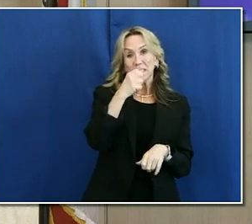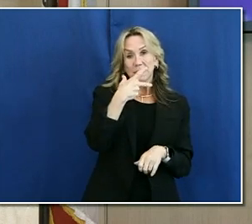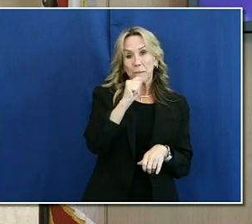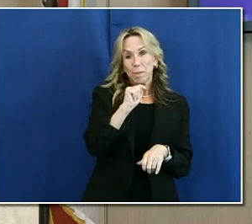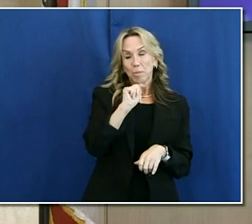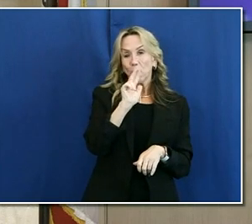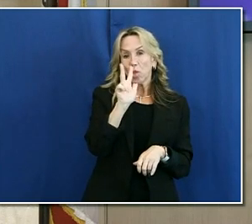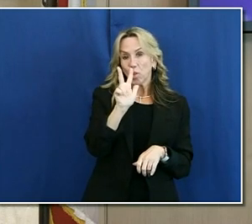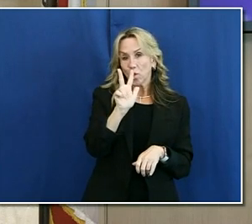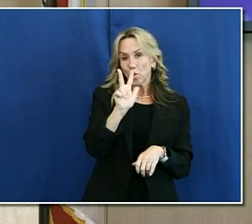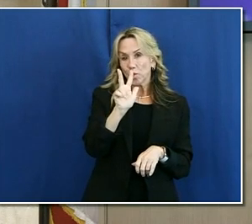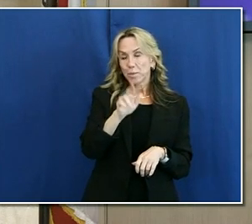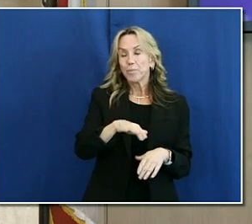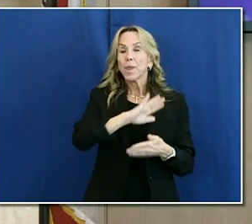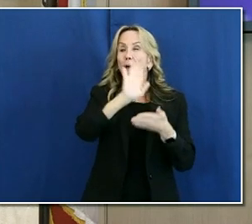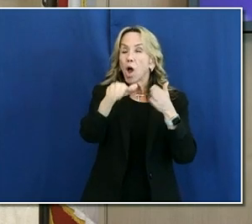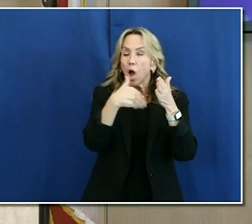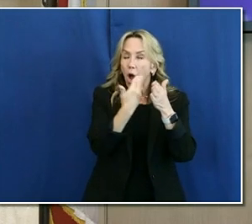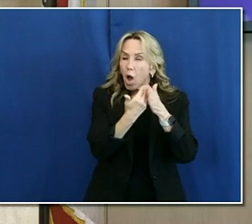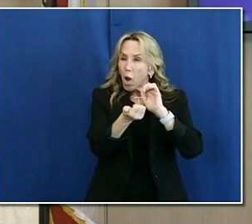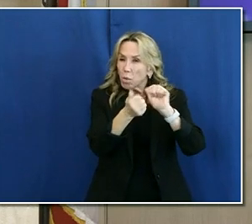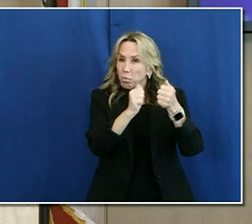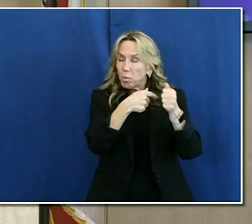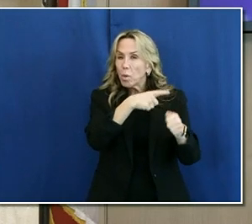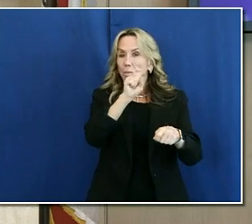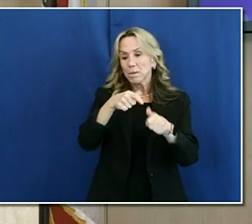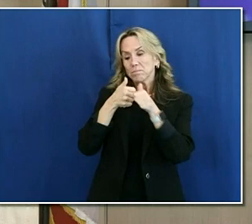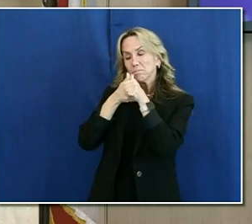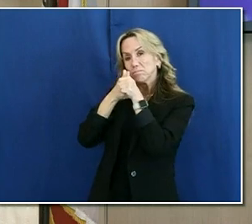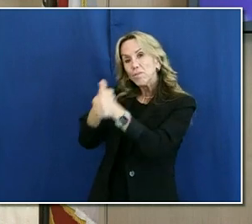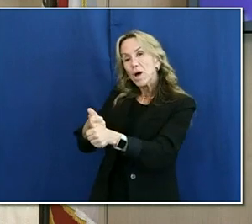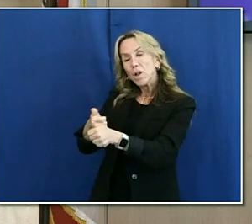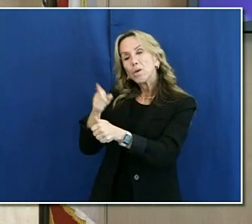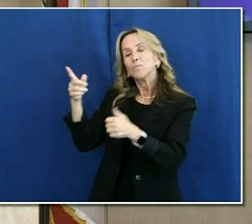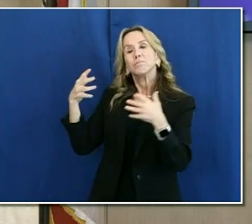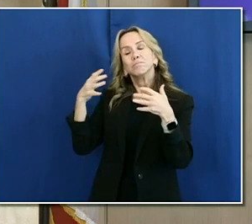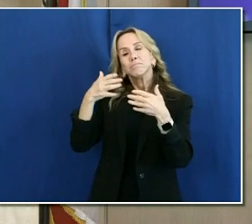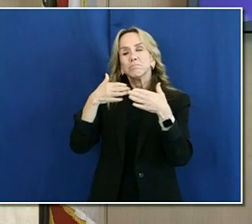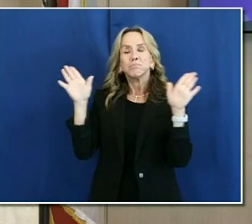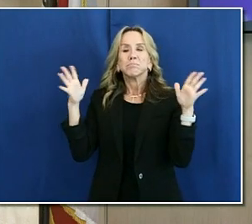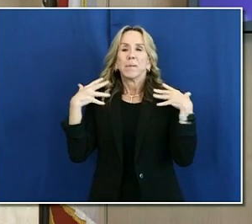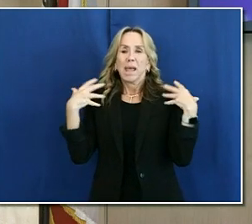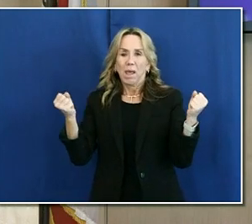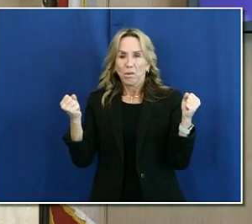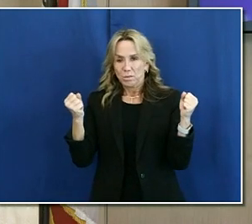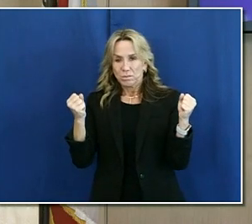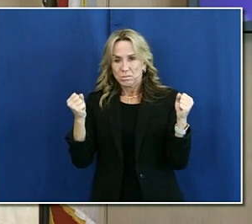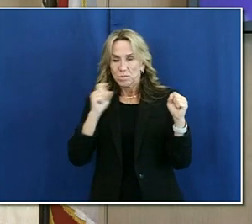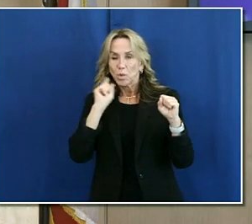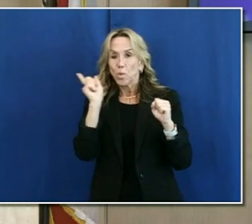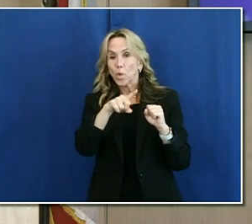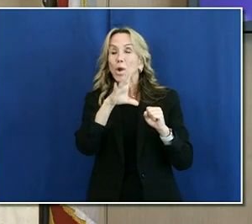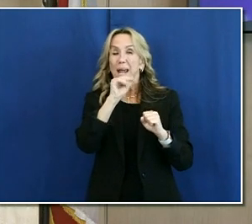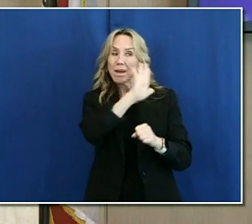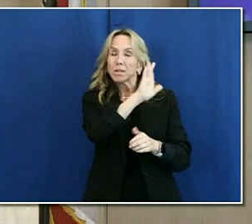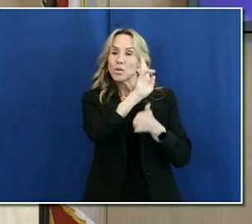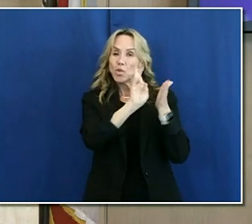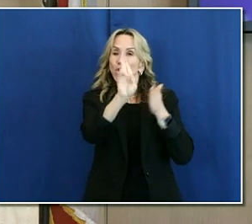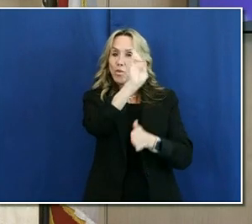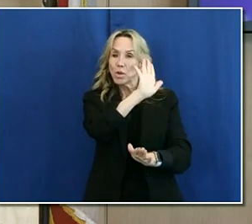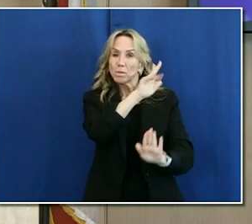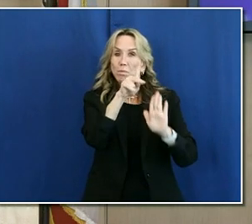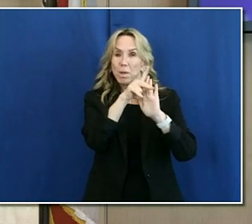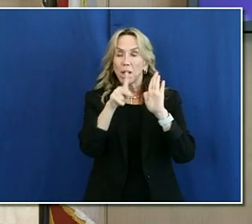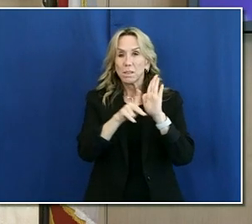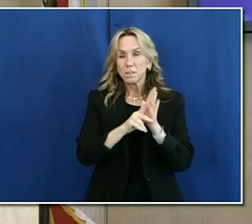All sports must remain in compliance with current public health orders and university policies. This is to be